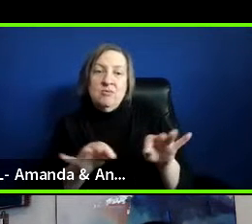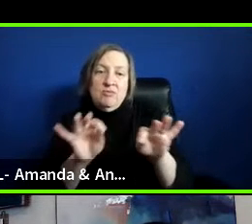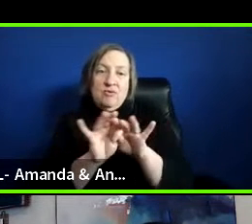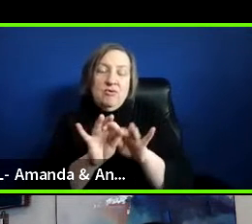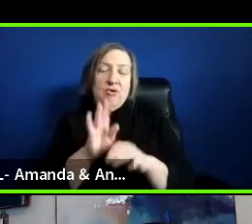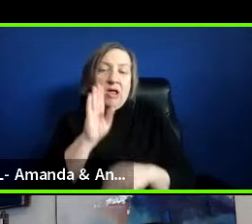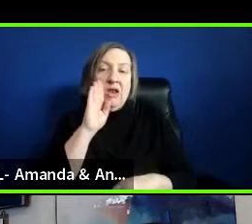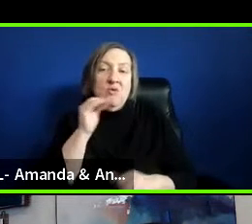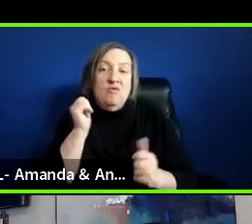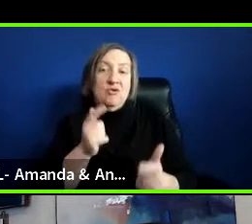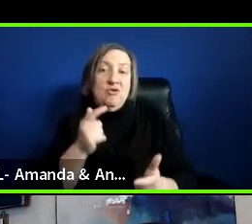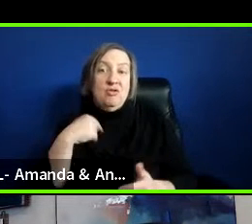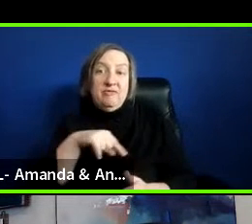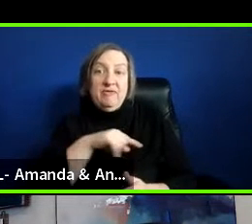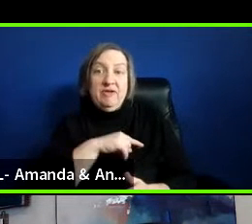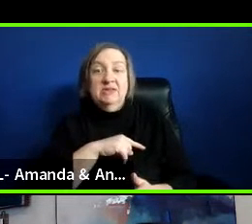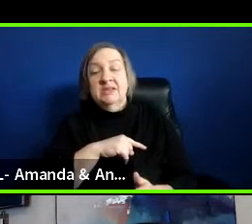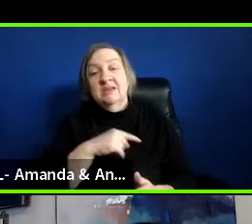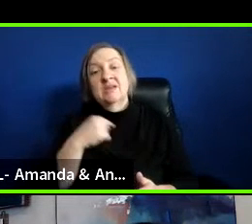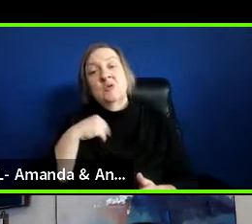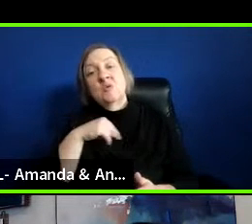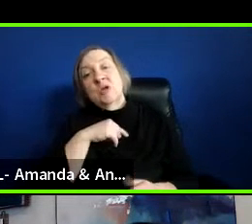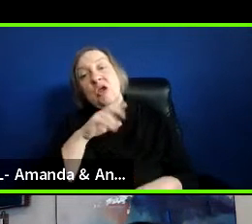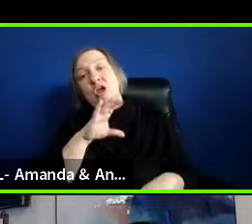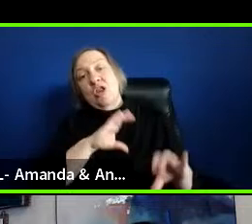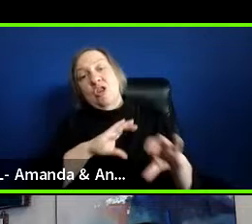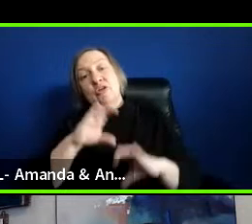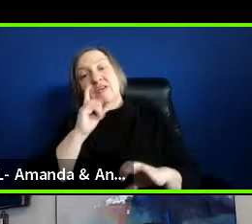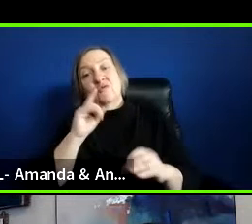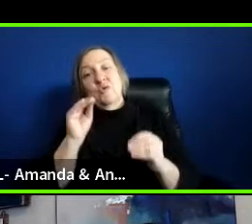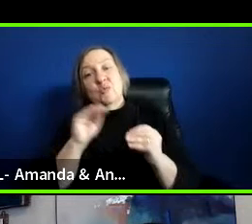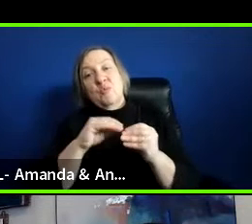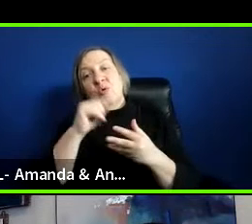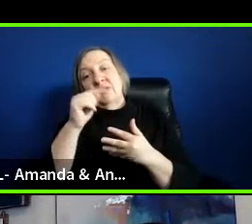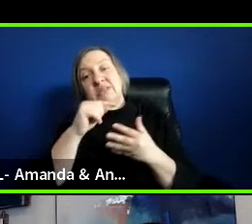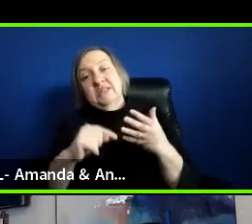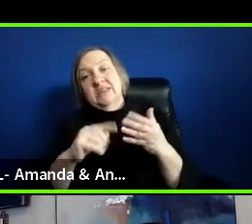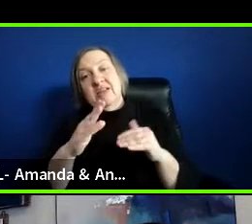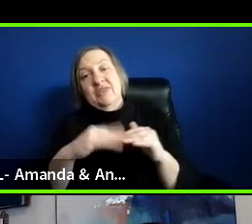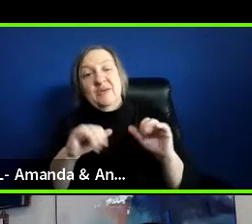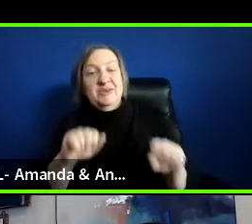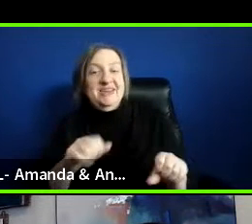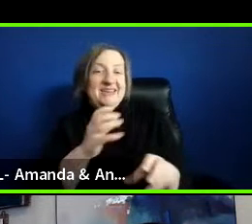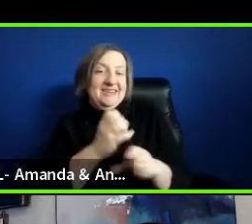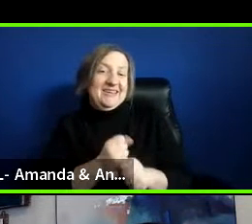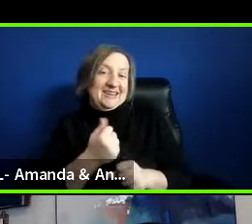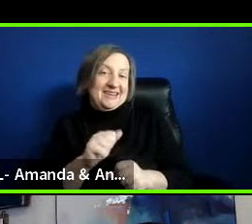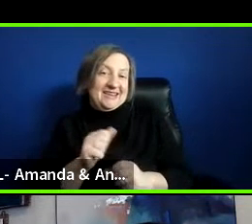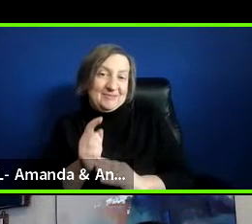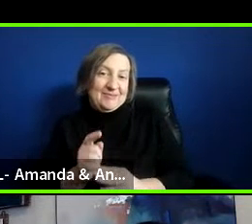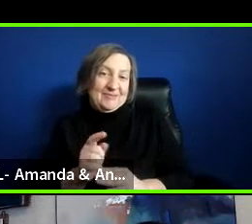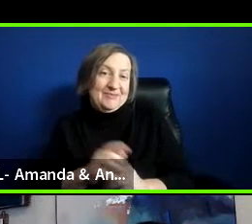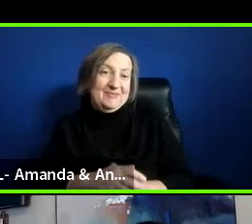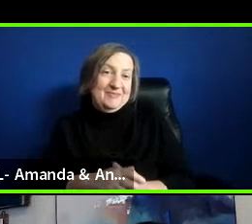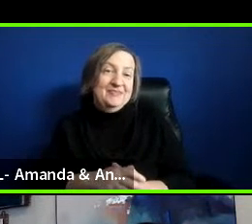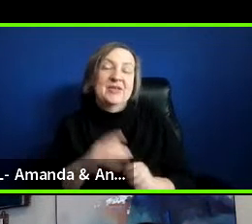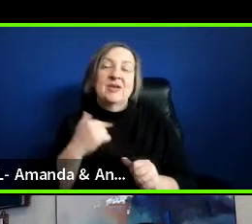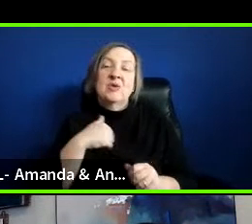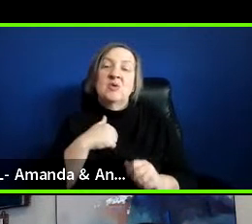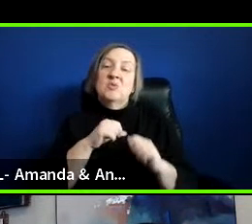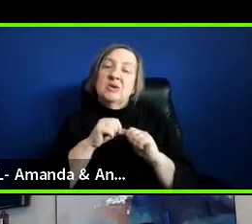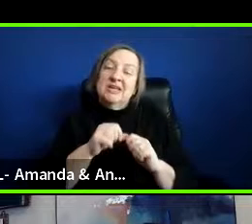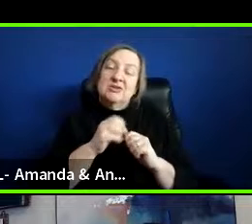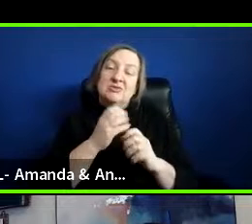all of us, it's probably, we're looking for more detail that we can get at any given moment, but we continue to get